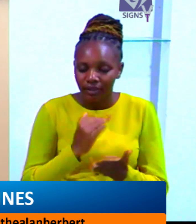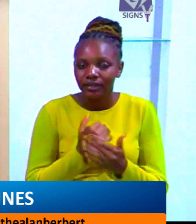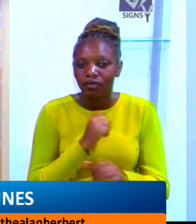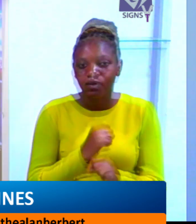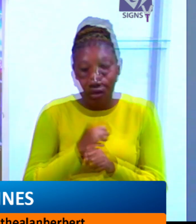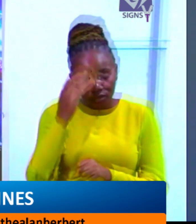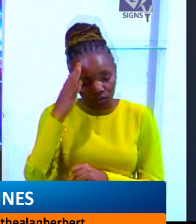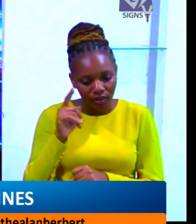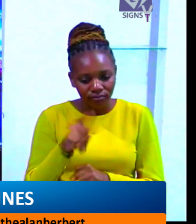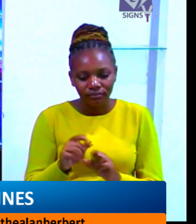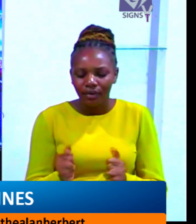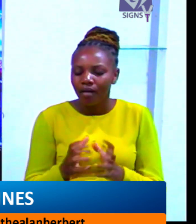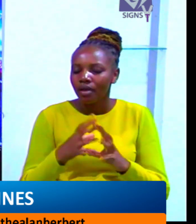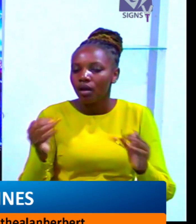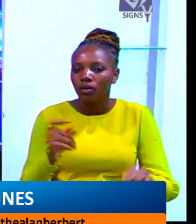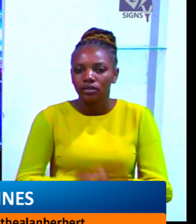idle for so many years.